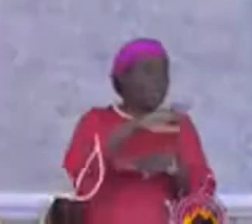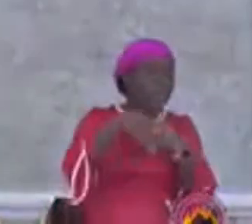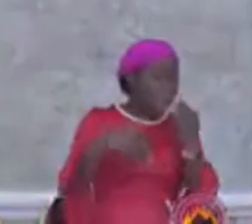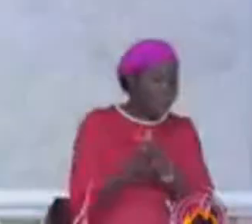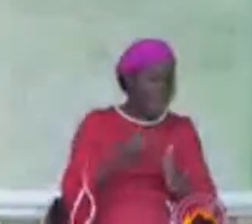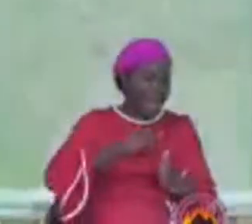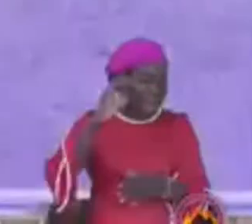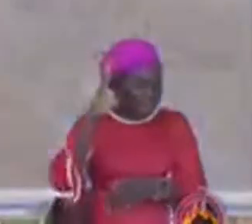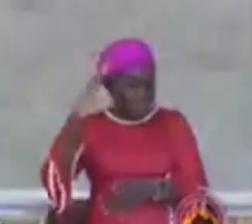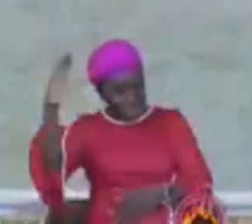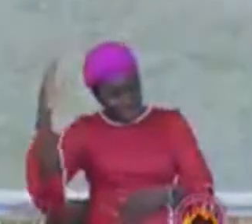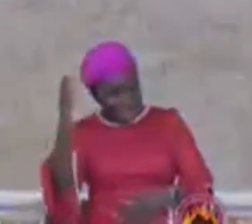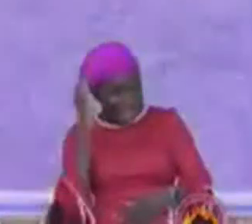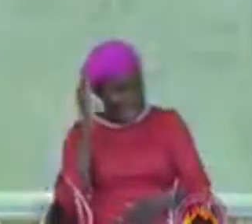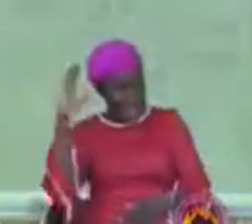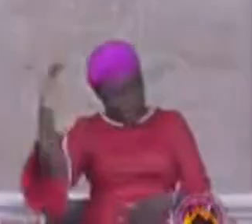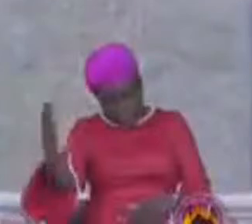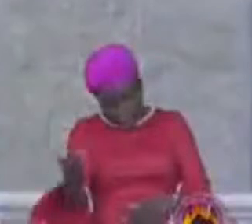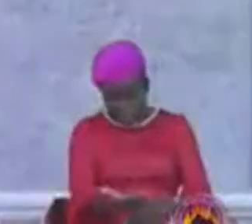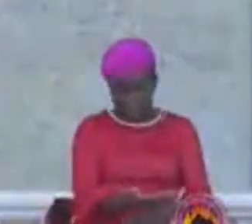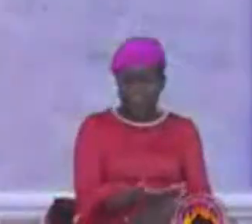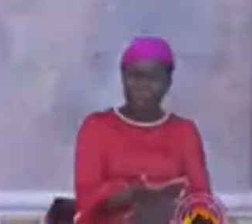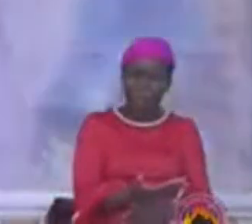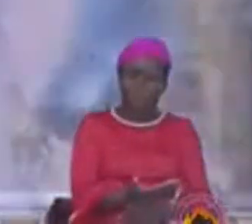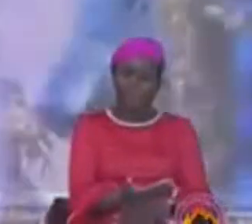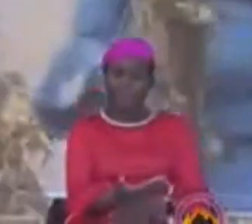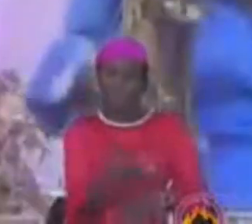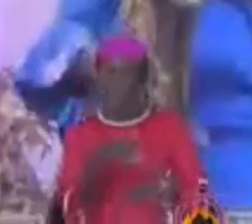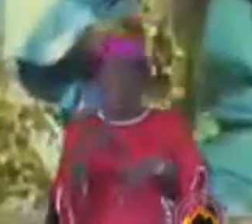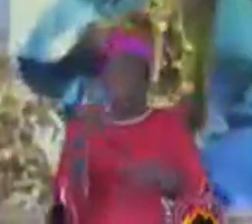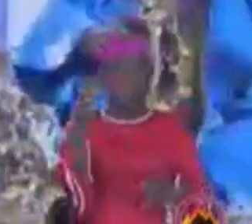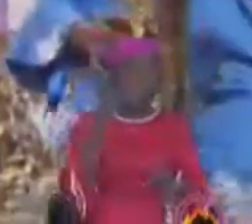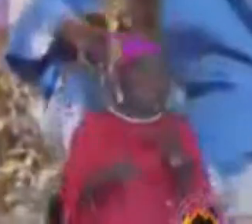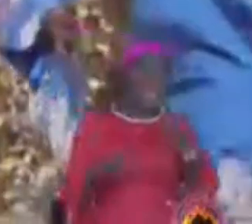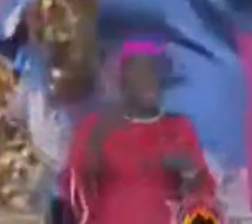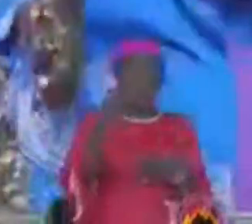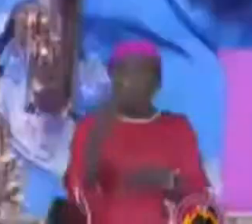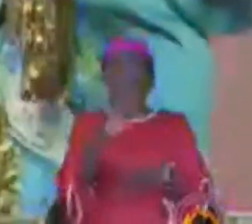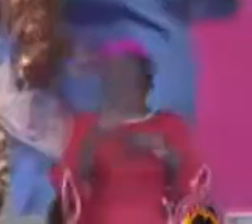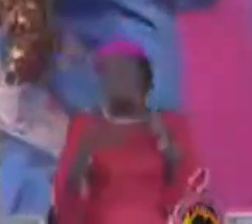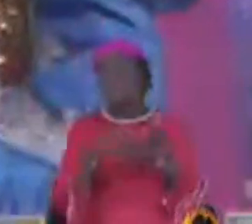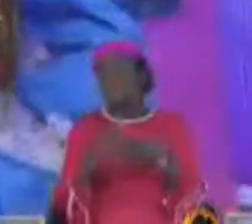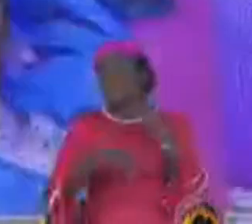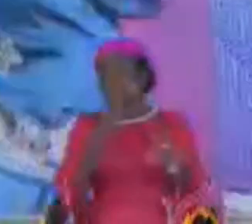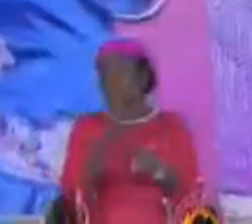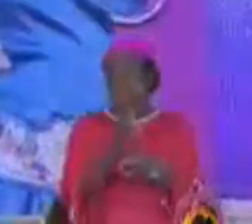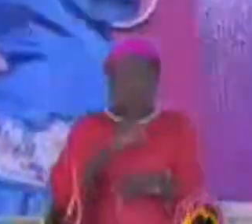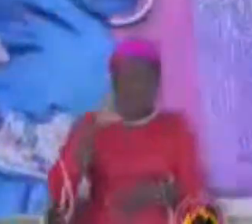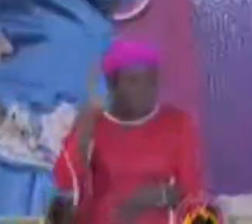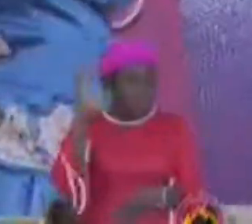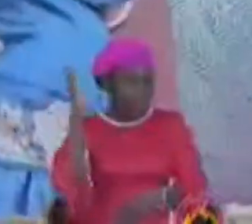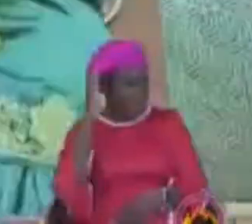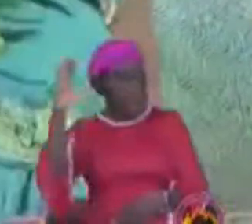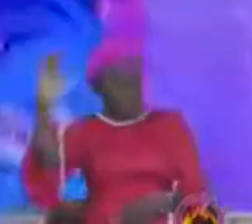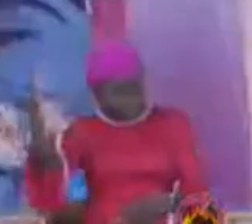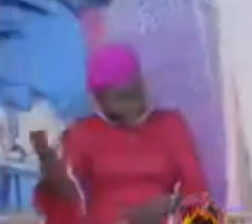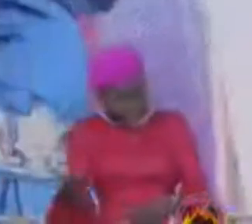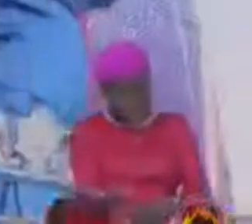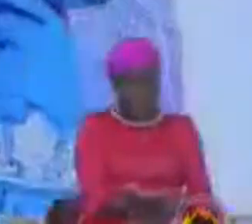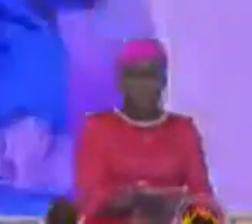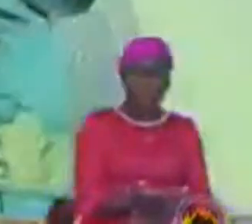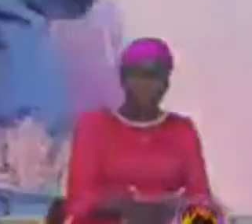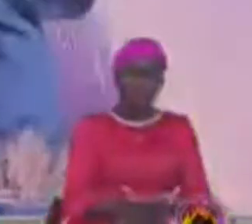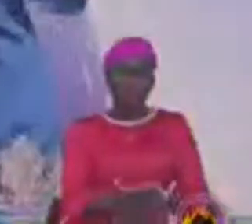me yo, Abramo, down for me yo, Asanamo.